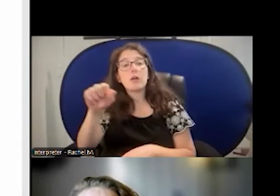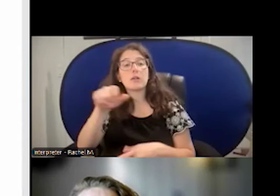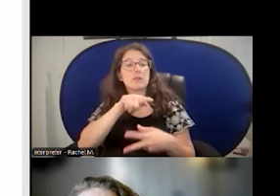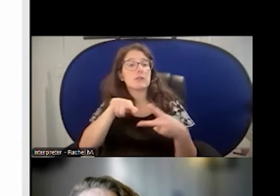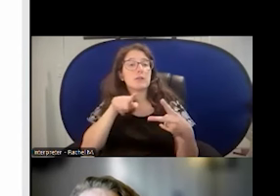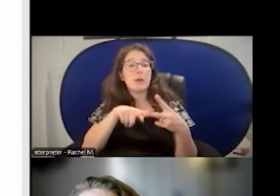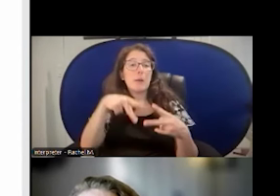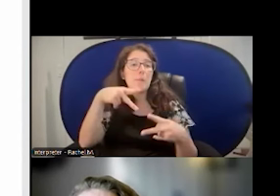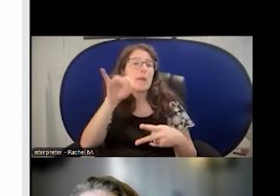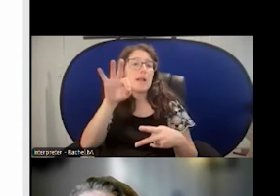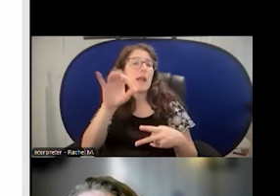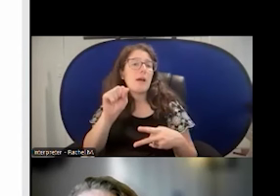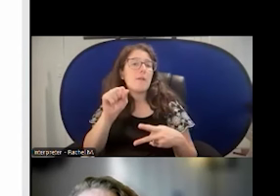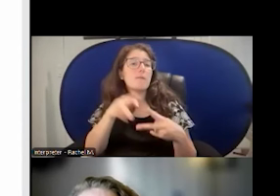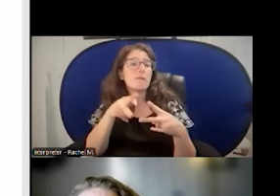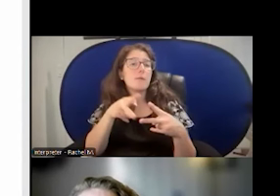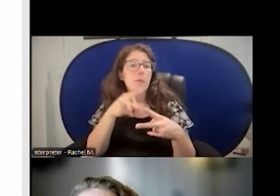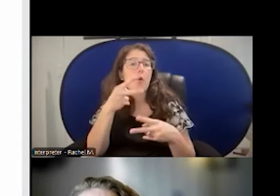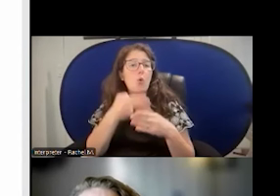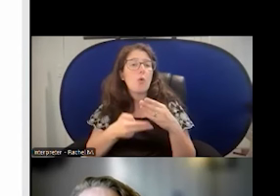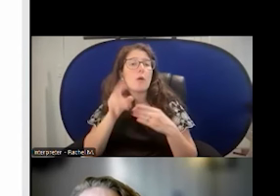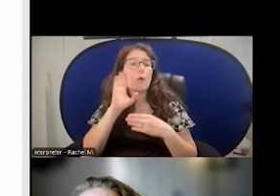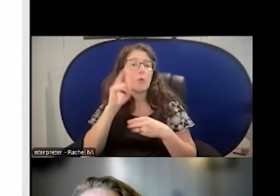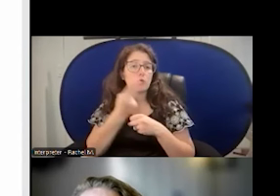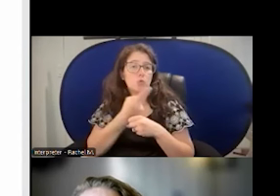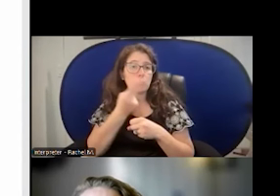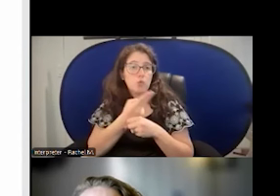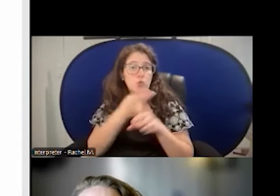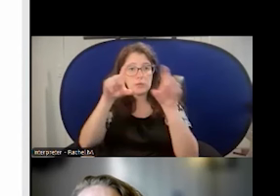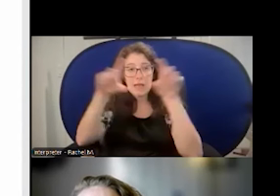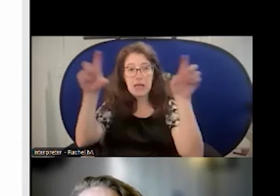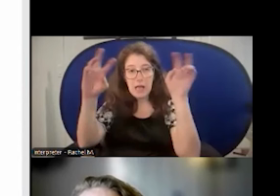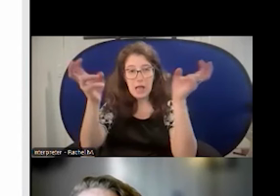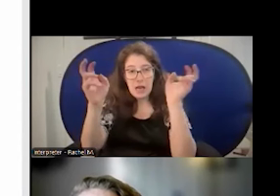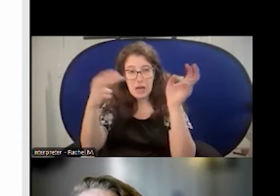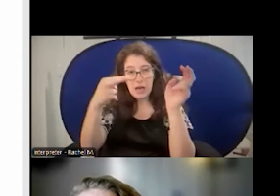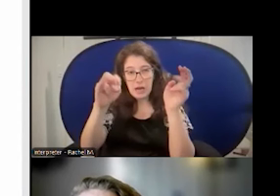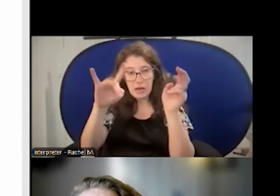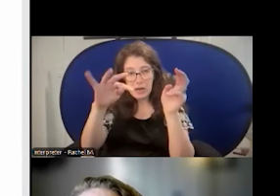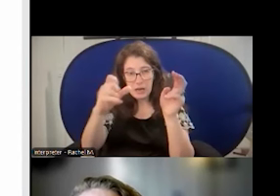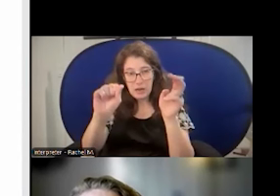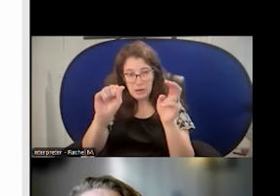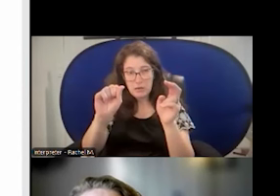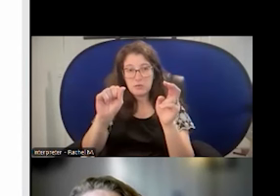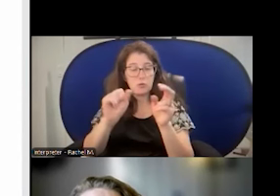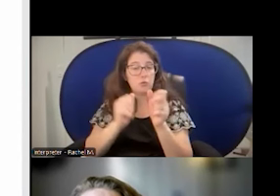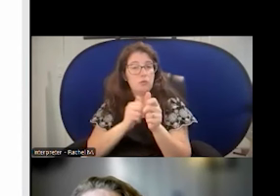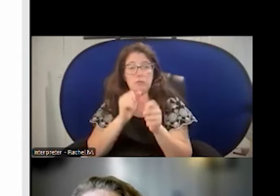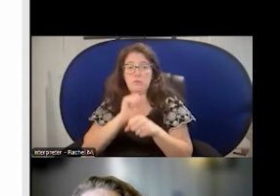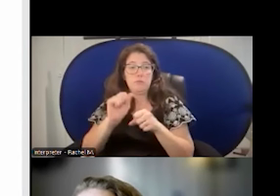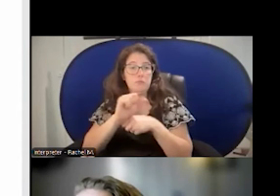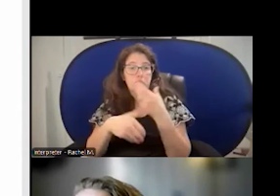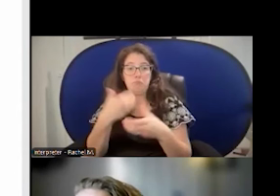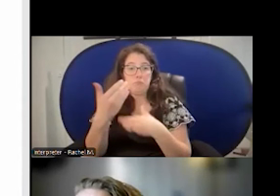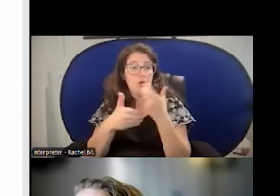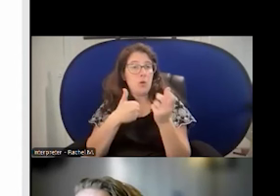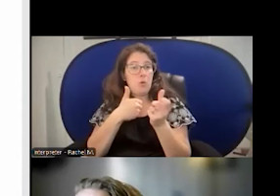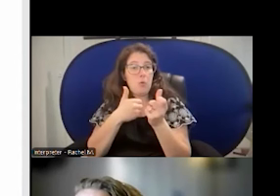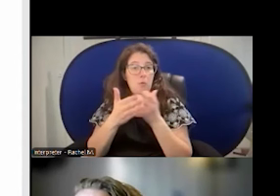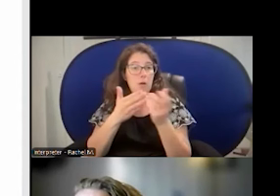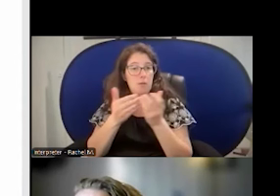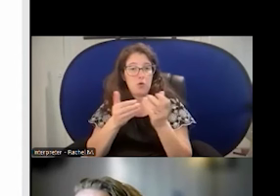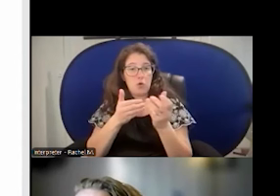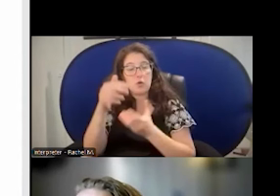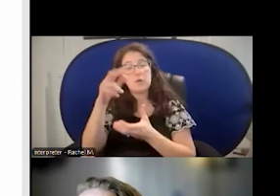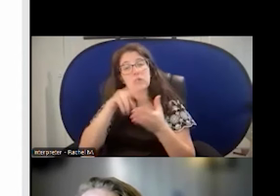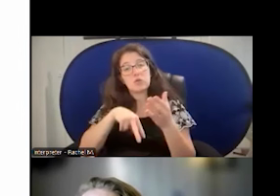So they're going to use heading structures, that hierarchical structure, to work their way through whatever the screen reader is reading. So if I